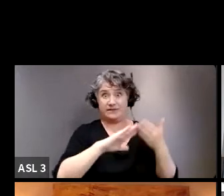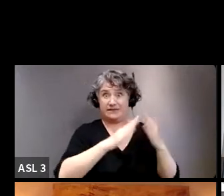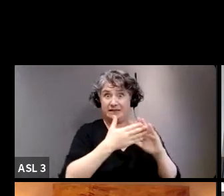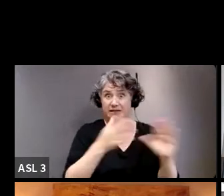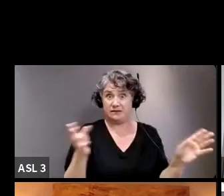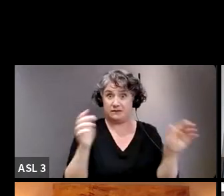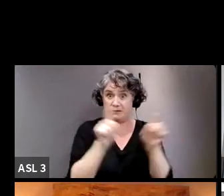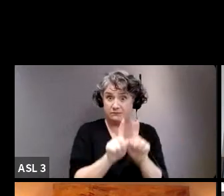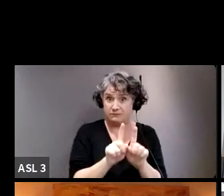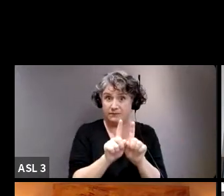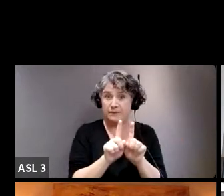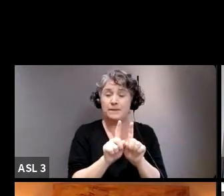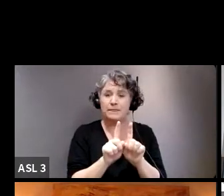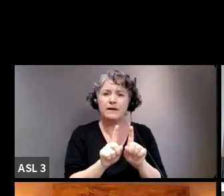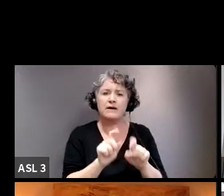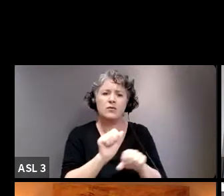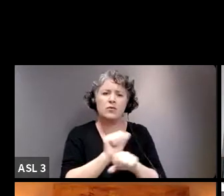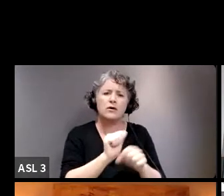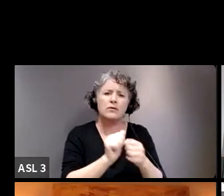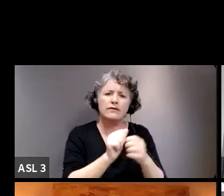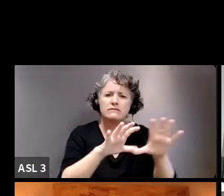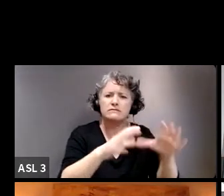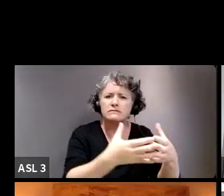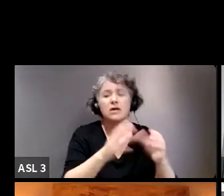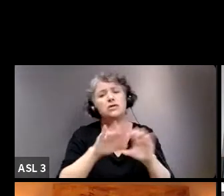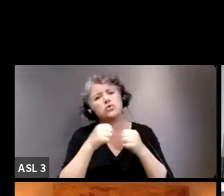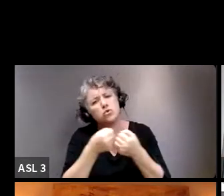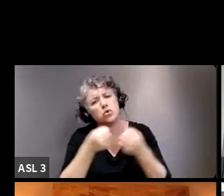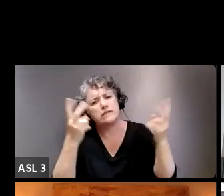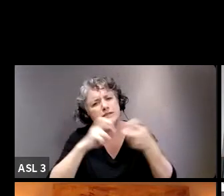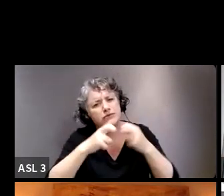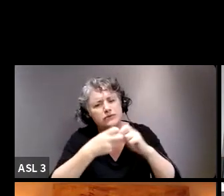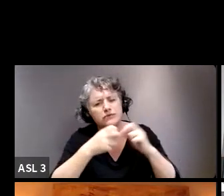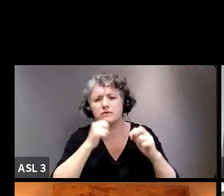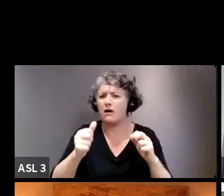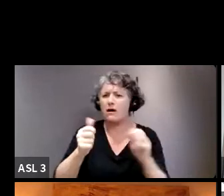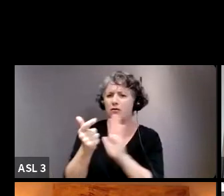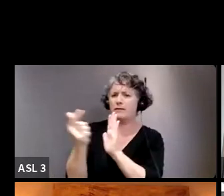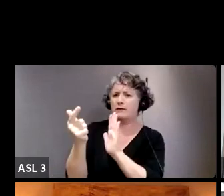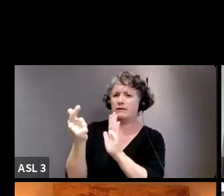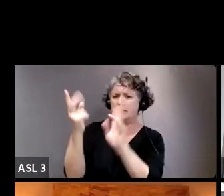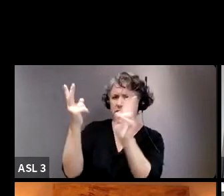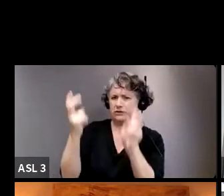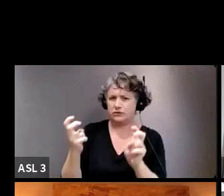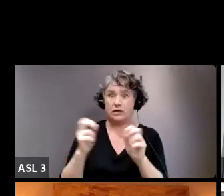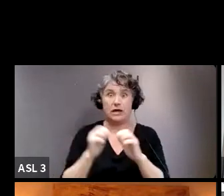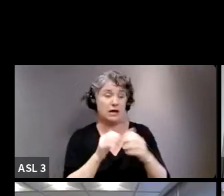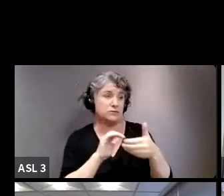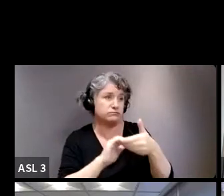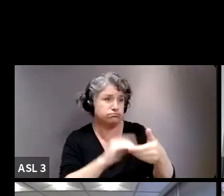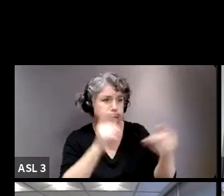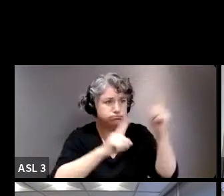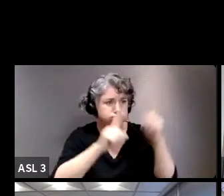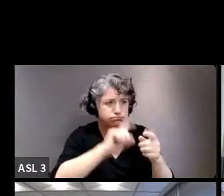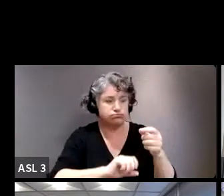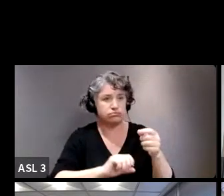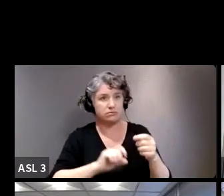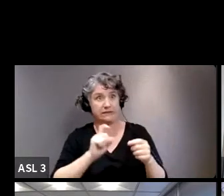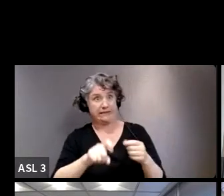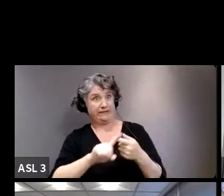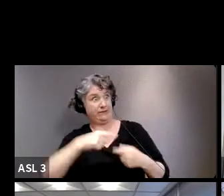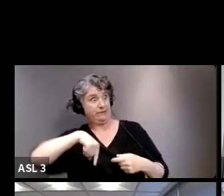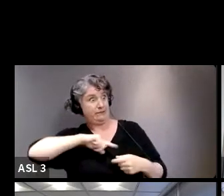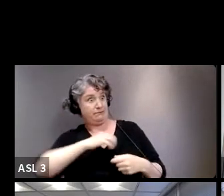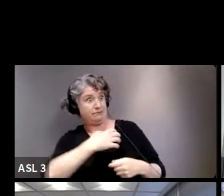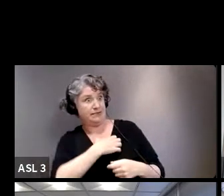with directly with the particularly talking about social issues not criminal issues in terms of how can we connect better with you what you need from us from our teams and how do we